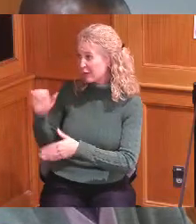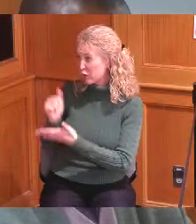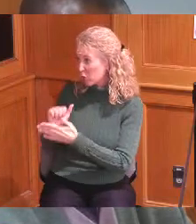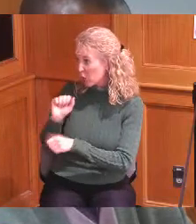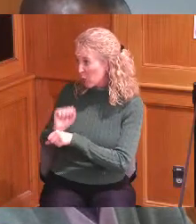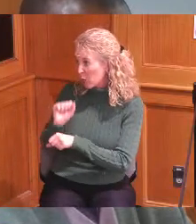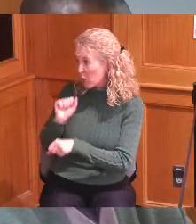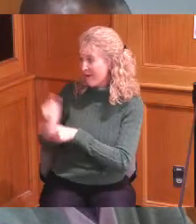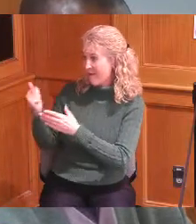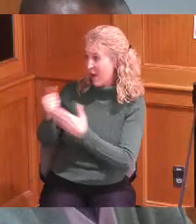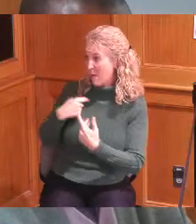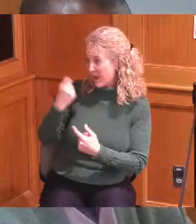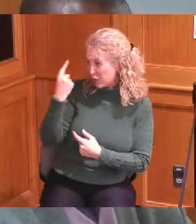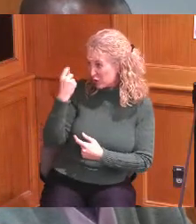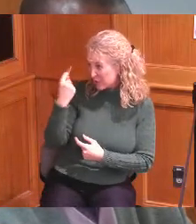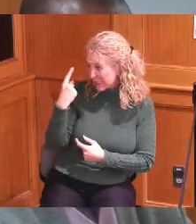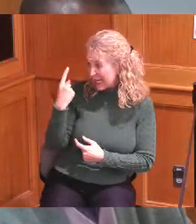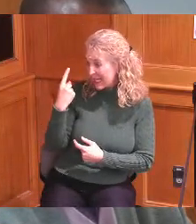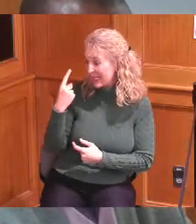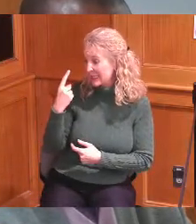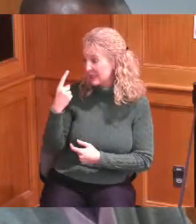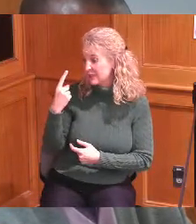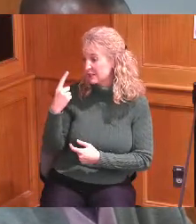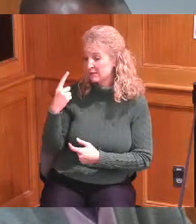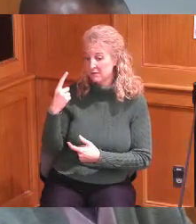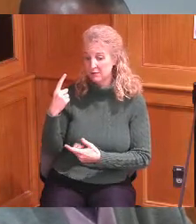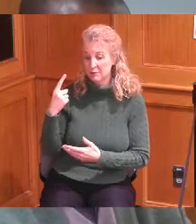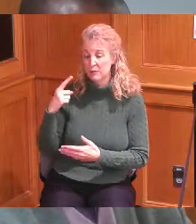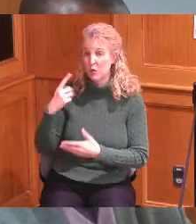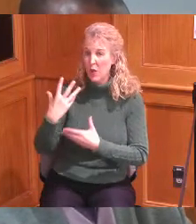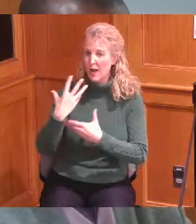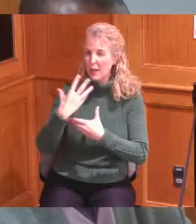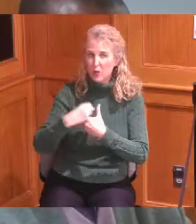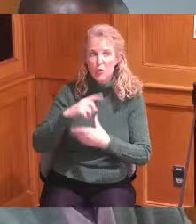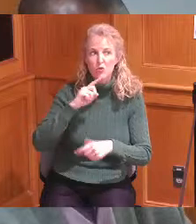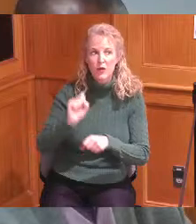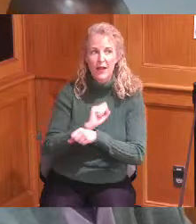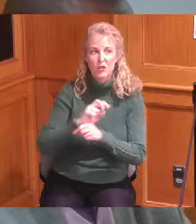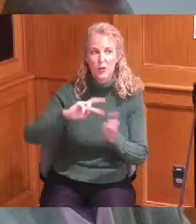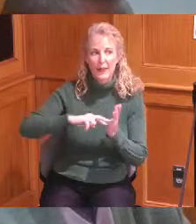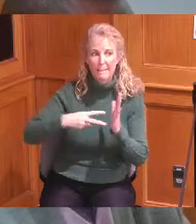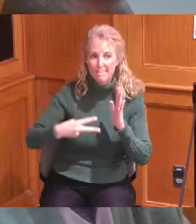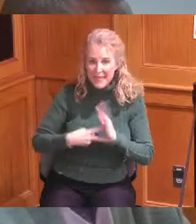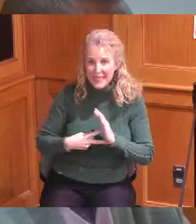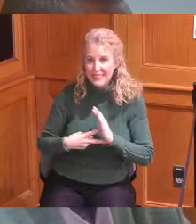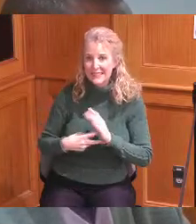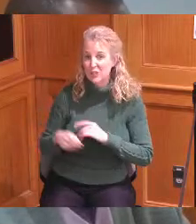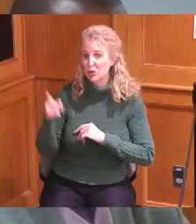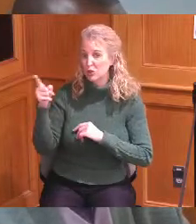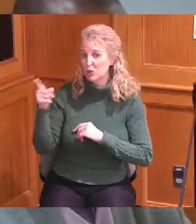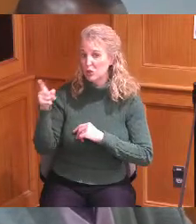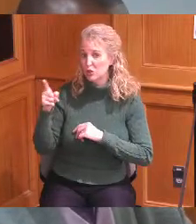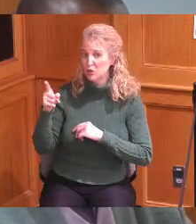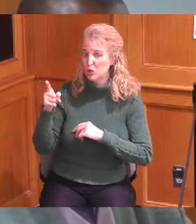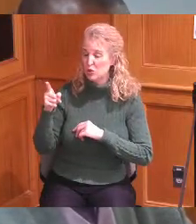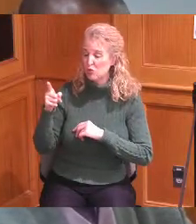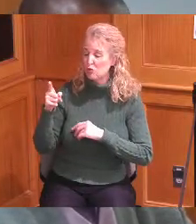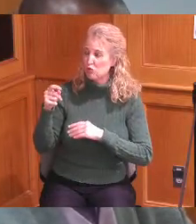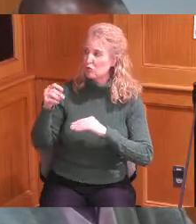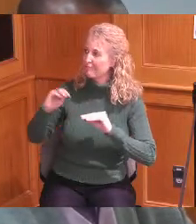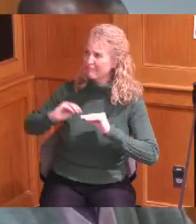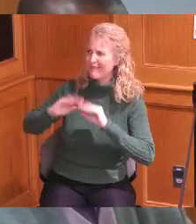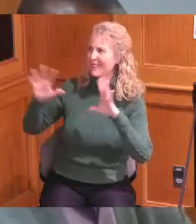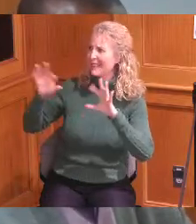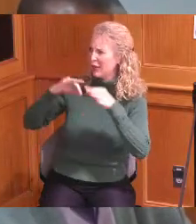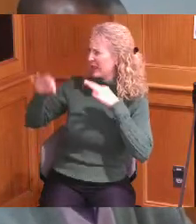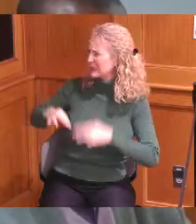better understand what the core value of inclusion is, and to help you, because you set the record straight for me. So we